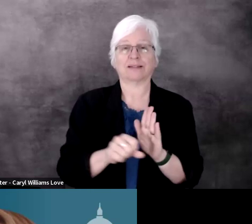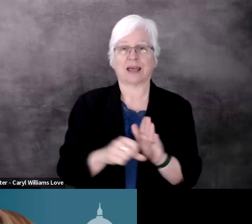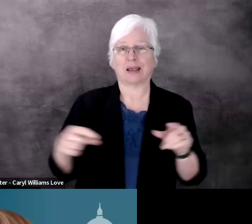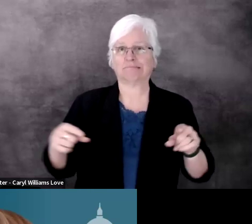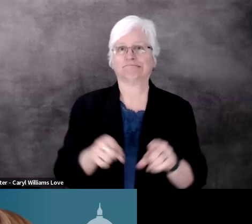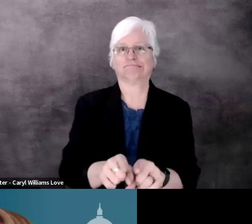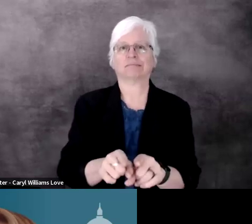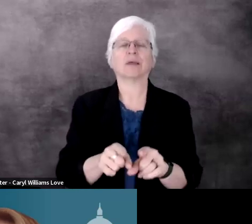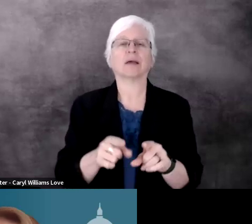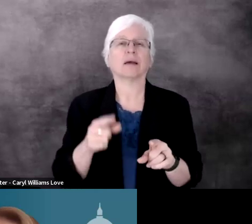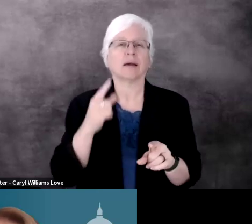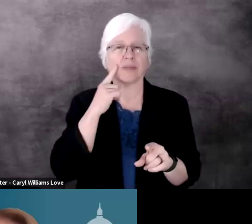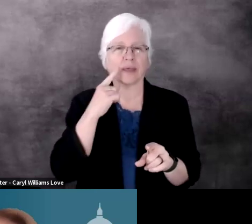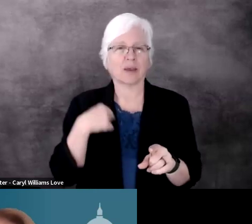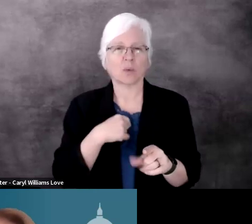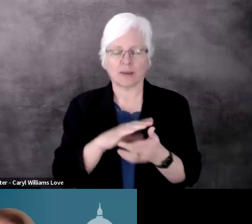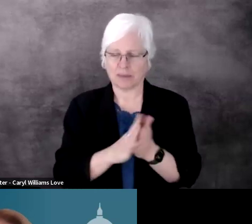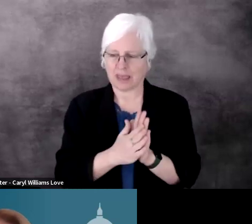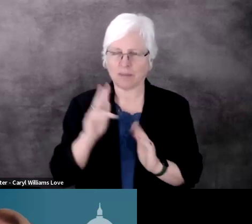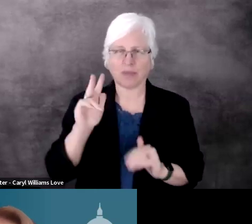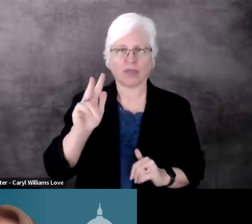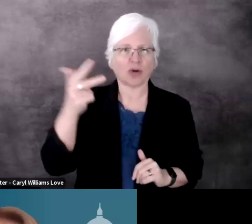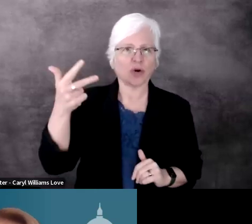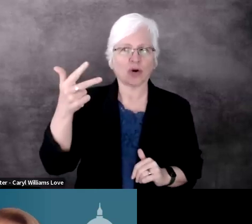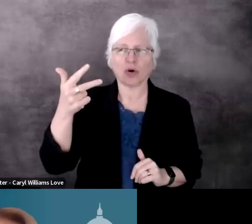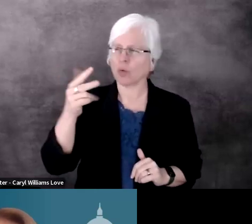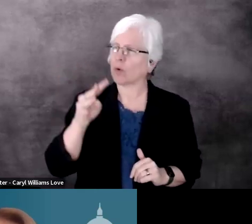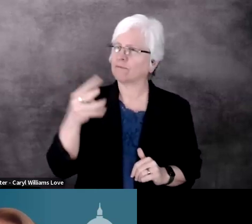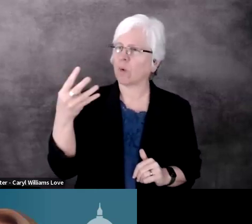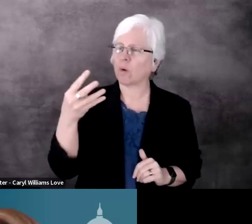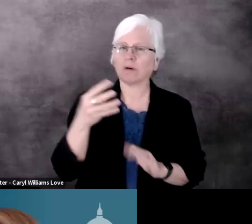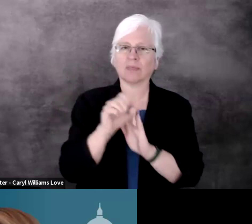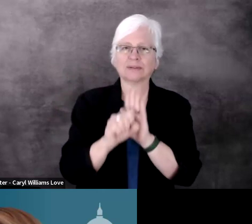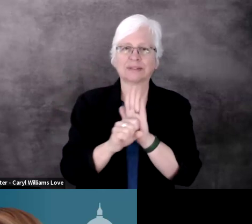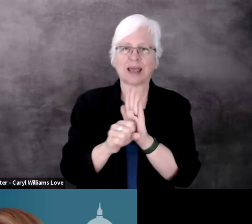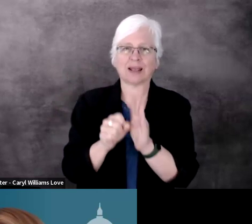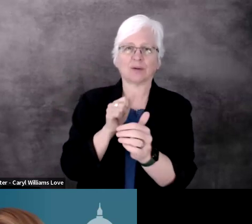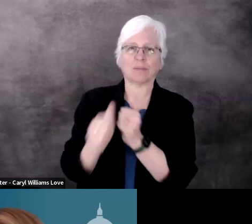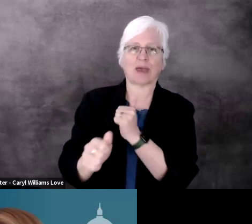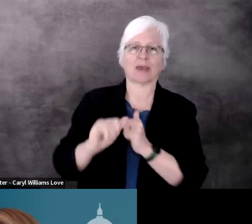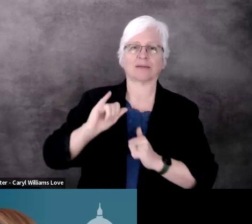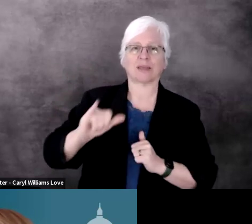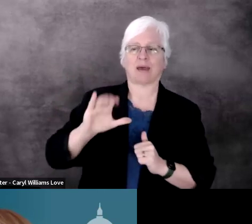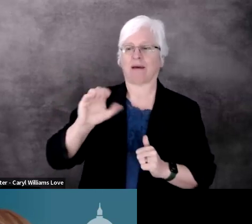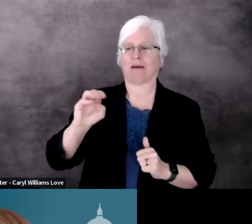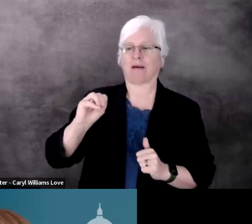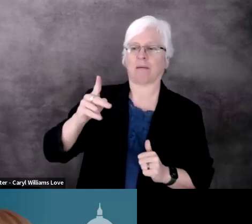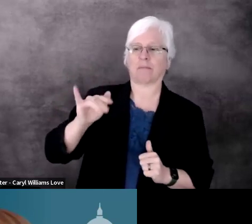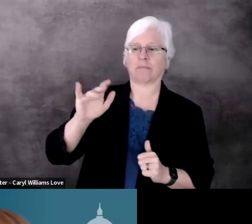we became state number 3 or 4 to pass the compact. Very proud about that.